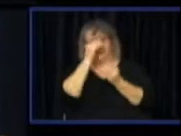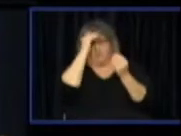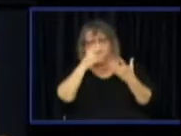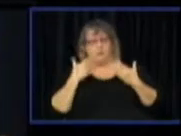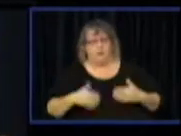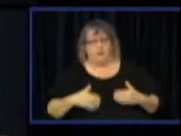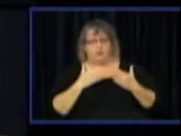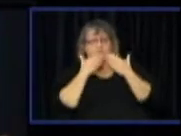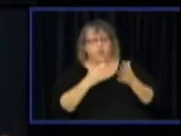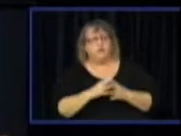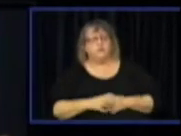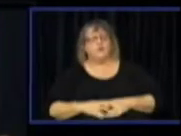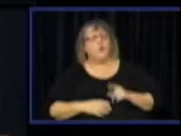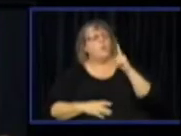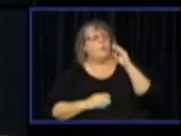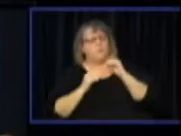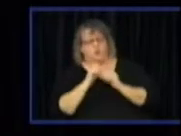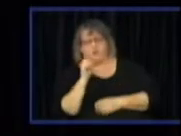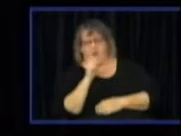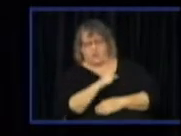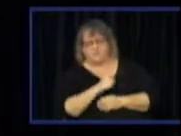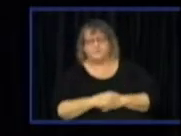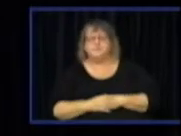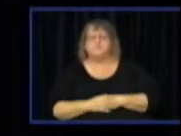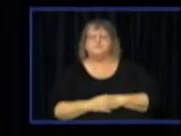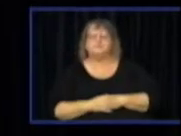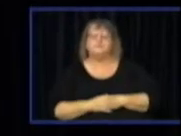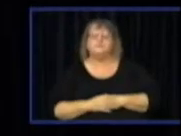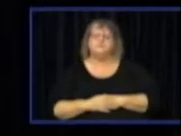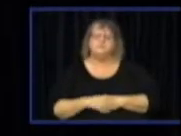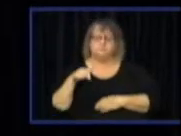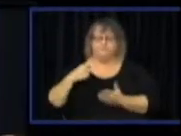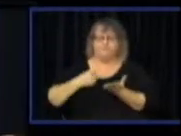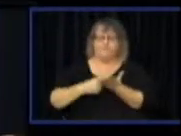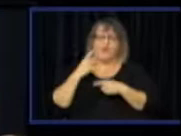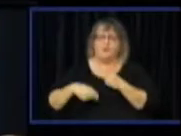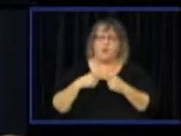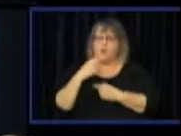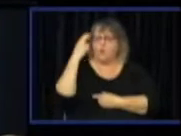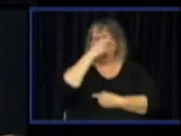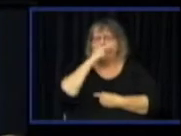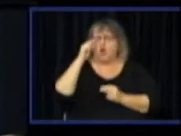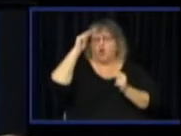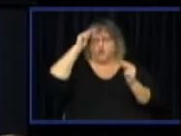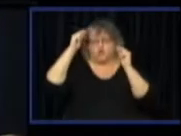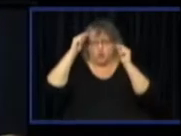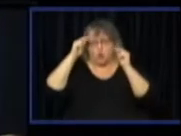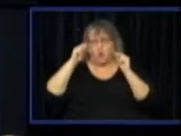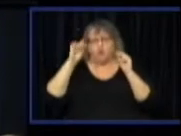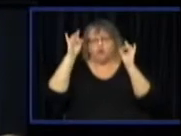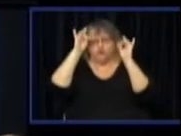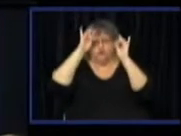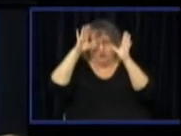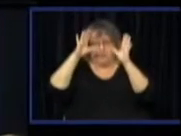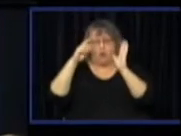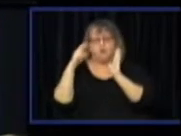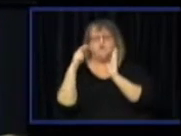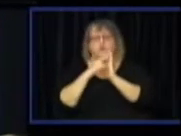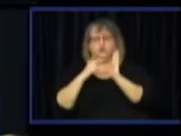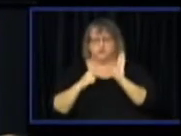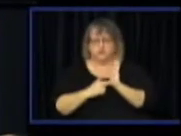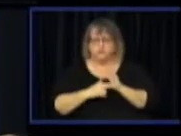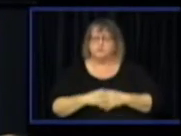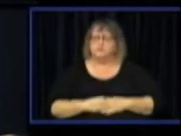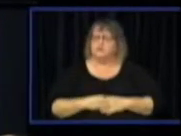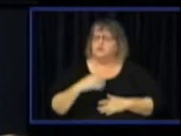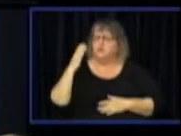that. And so I have one more question for you. So we're here to talk about the Hawaii Neurotrauma Registry. So